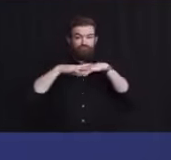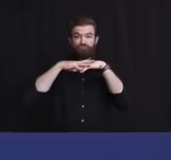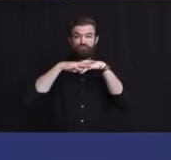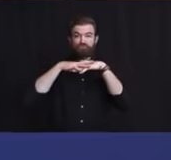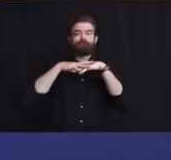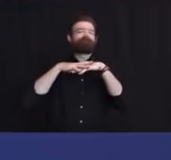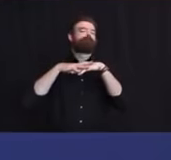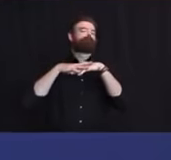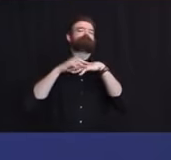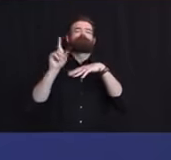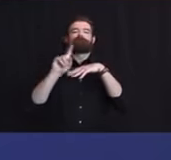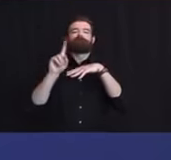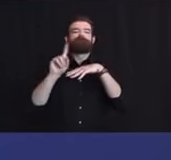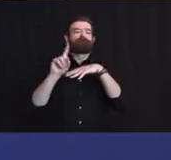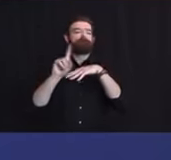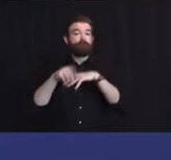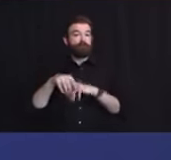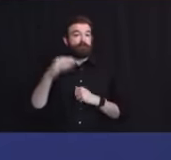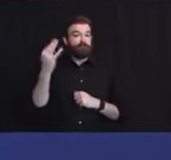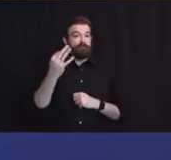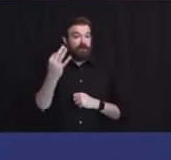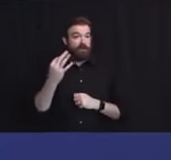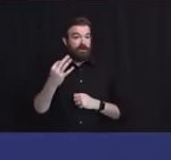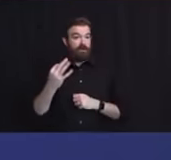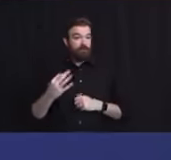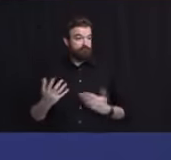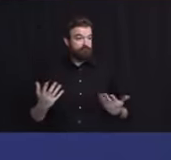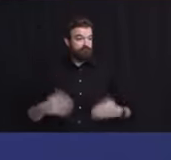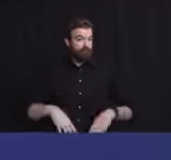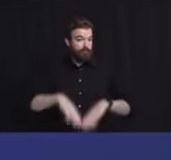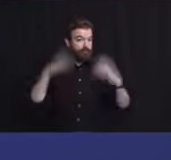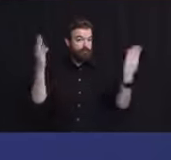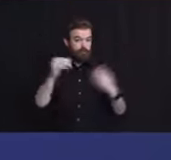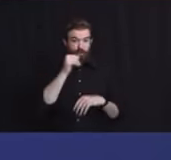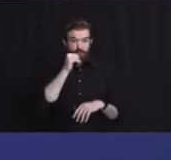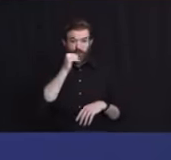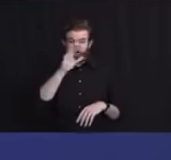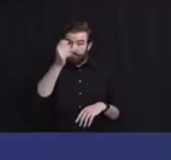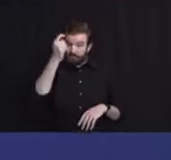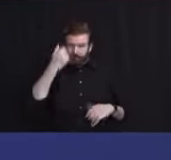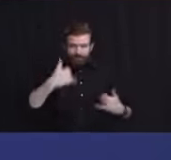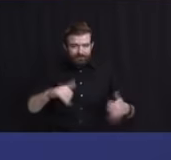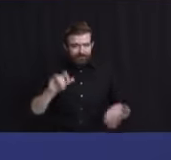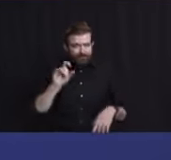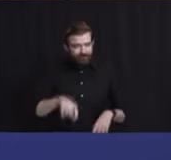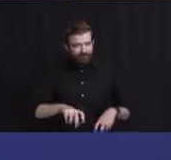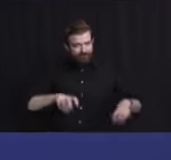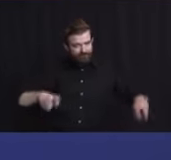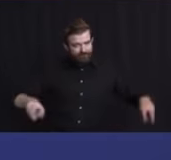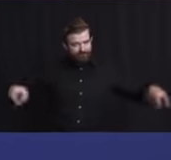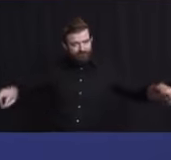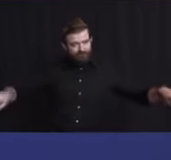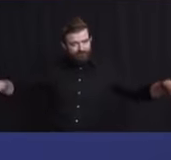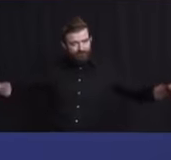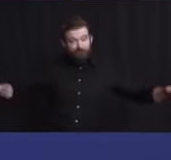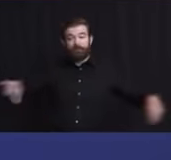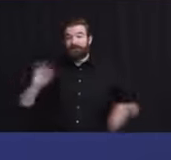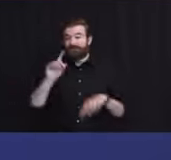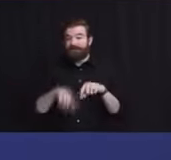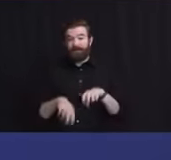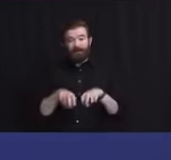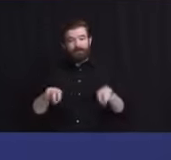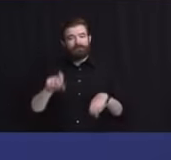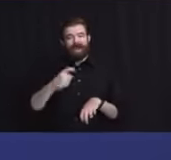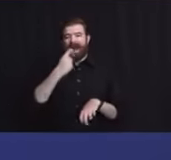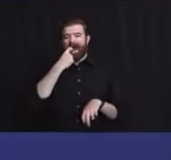Friday indoor bar seating. Either you're 6 feet apart or you've got DOH sanctioned